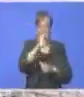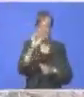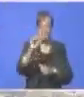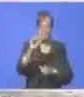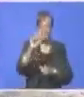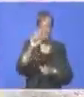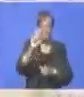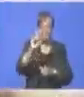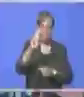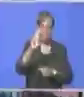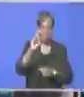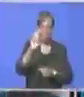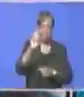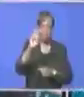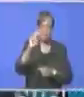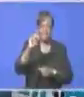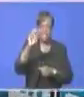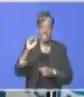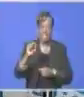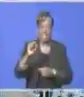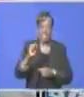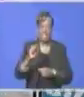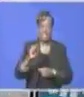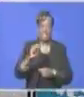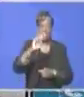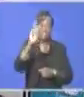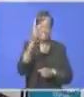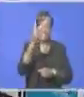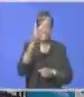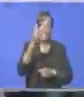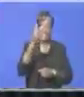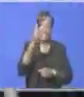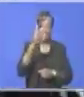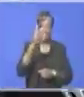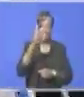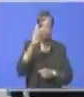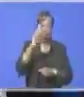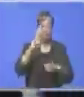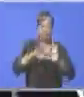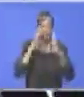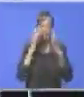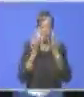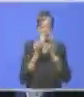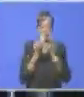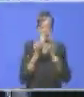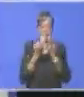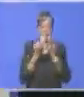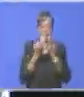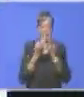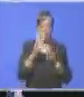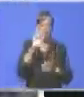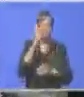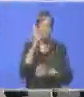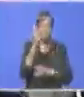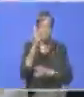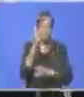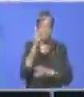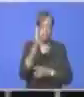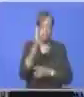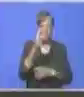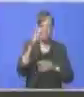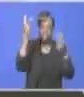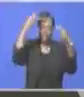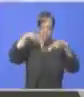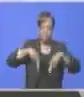88.66 points. In a close second was One Family Warriors with 86.54 points. Taking the third spot was the Paradise Games